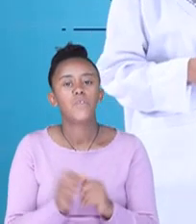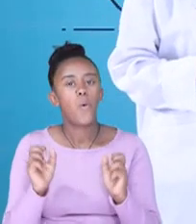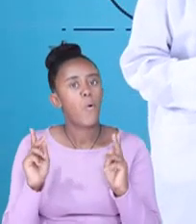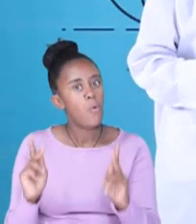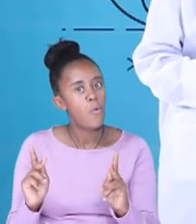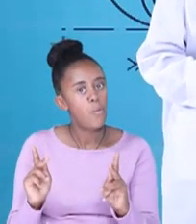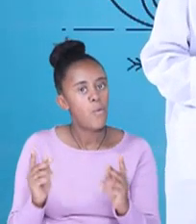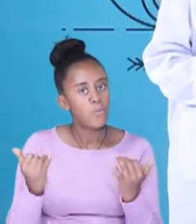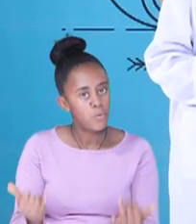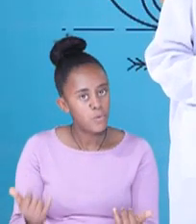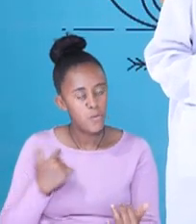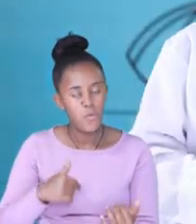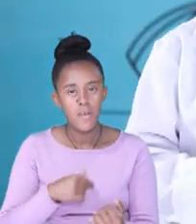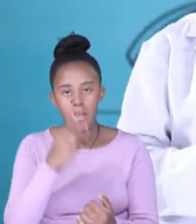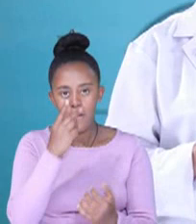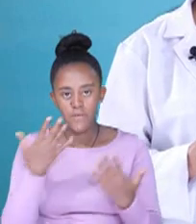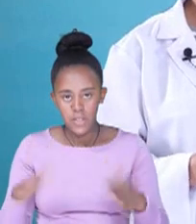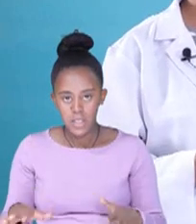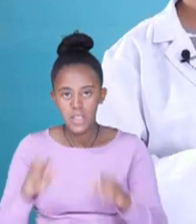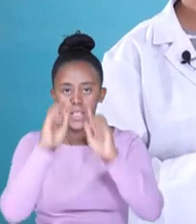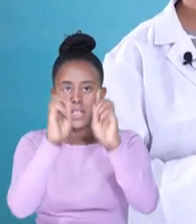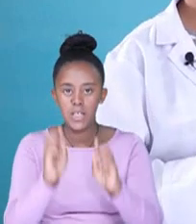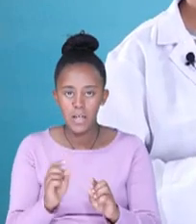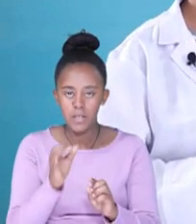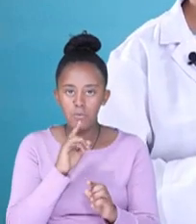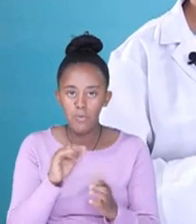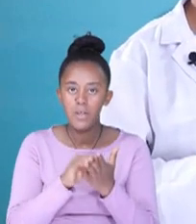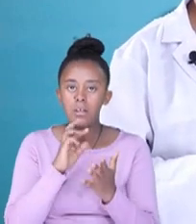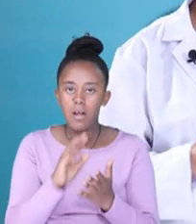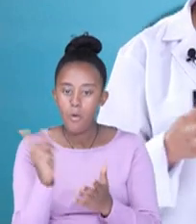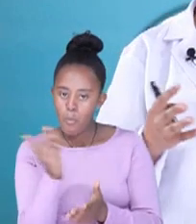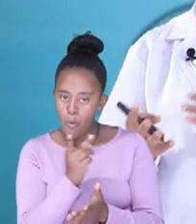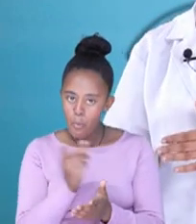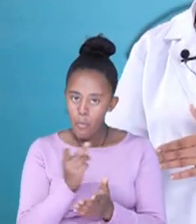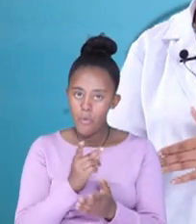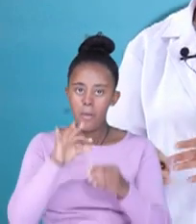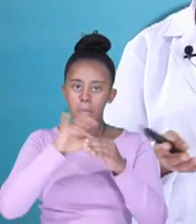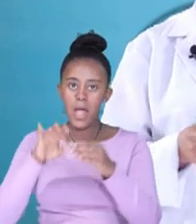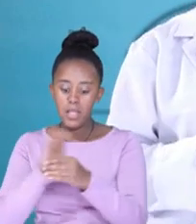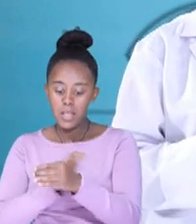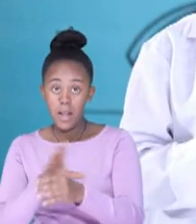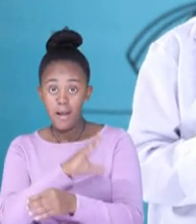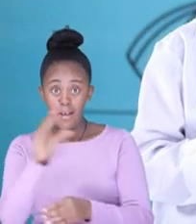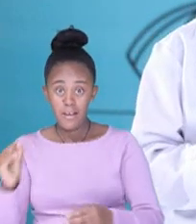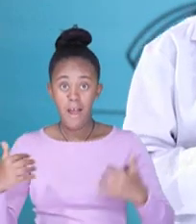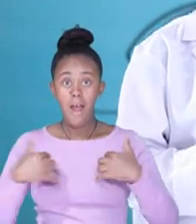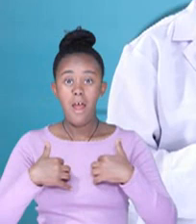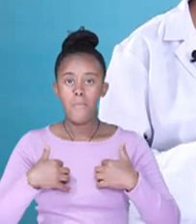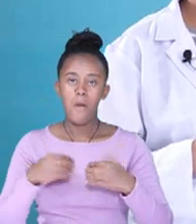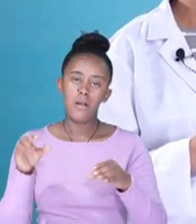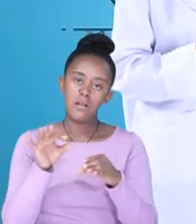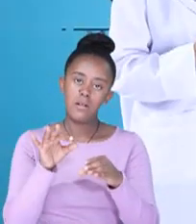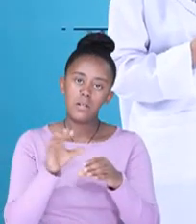Okay, up to now we have seen the structures that are found both in plant cell and in